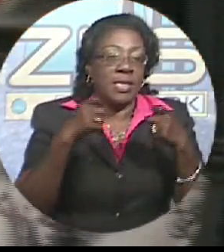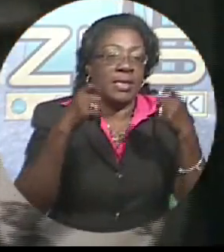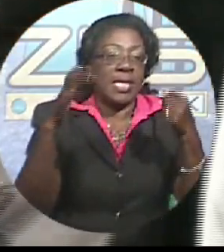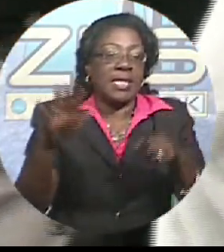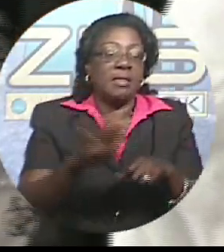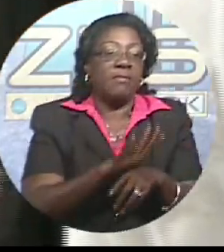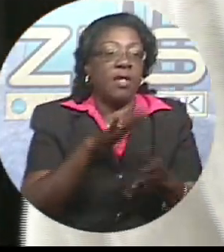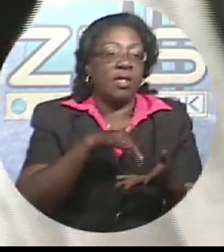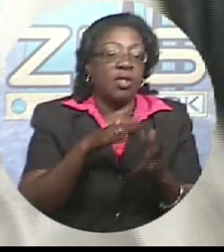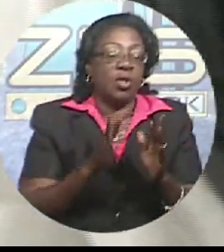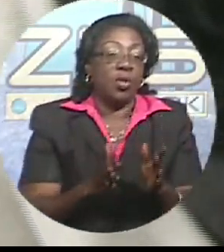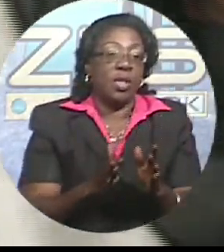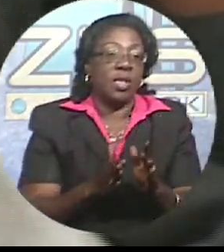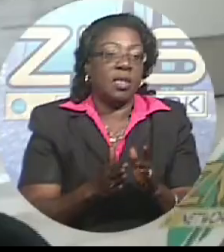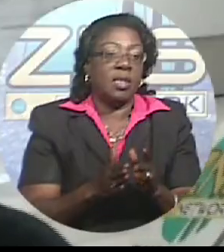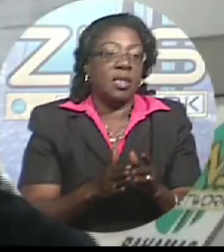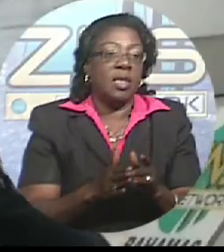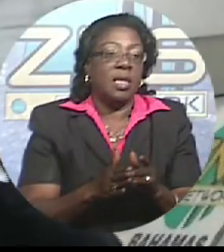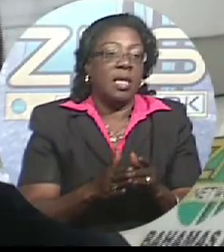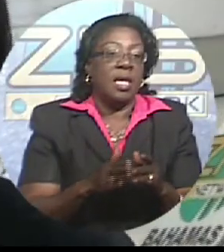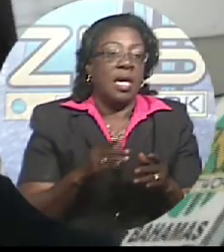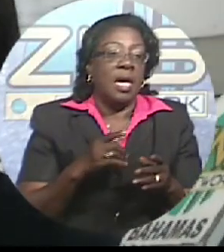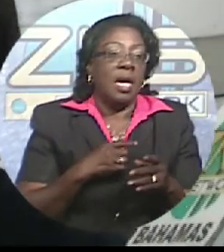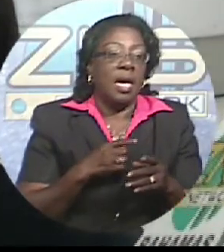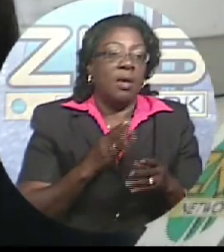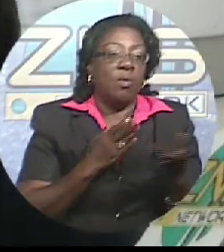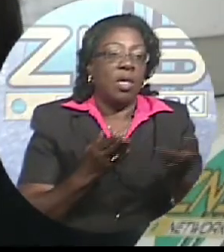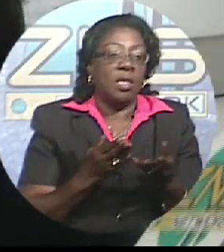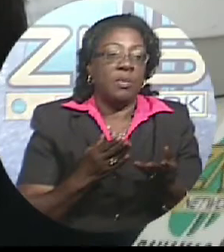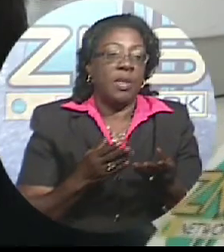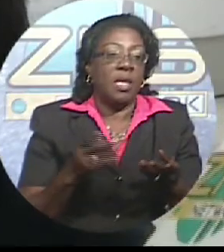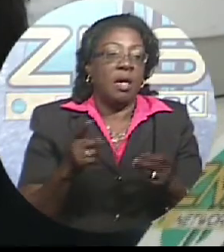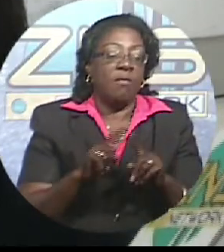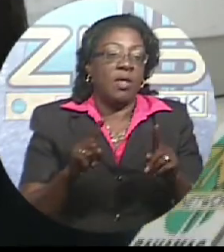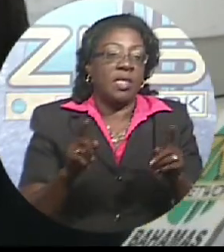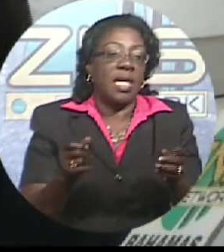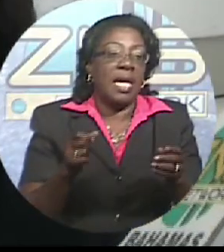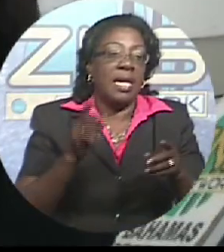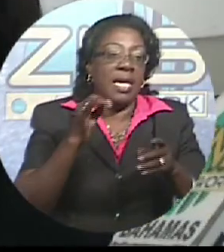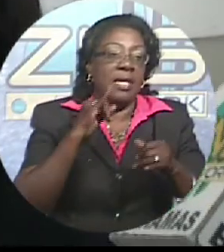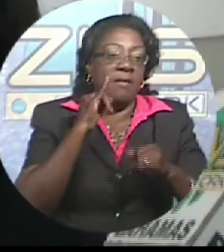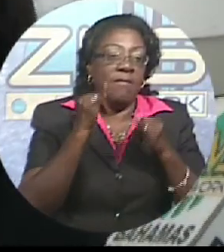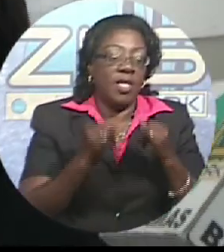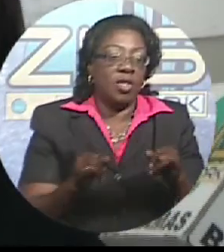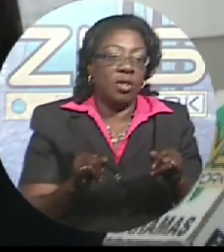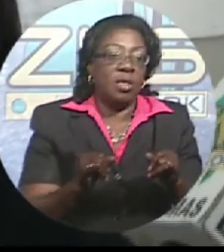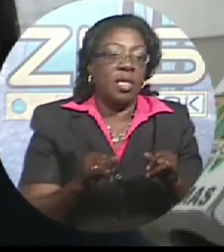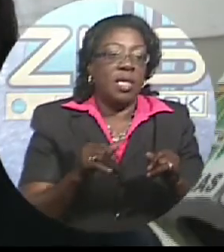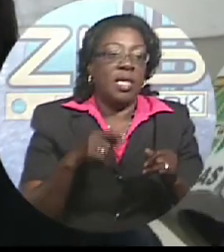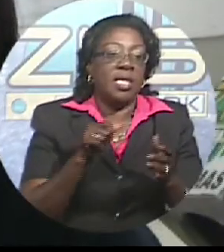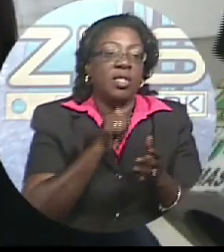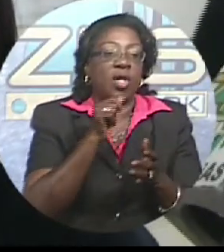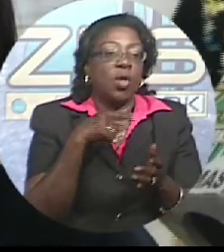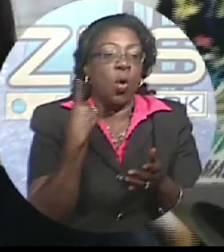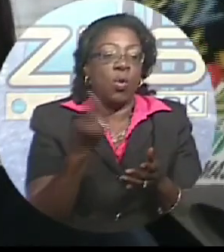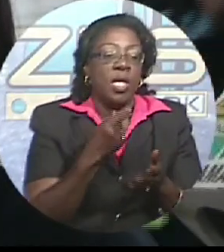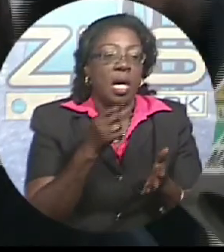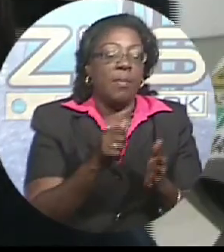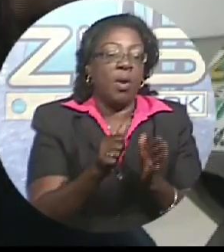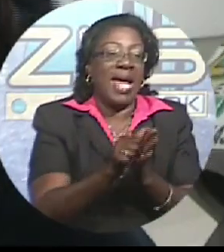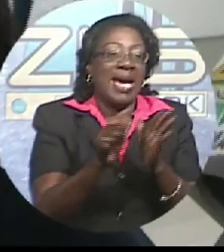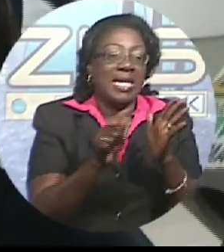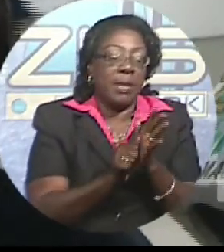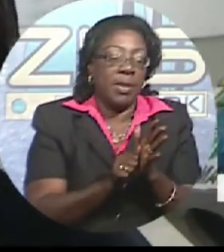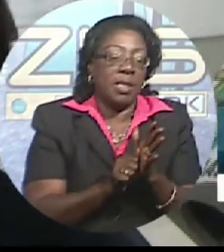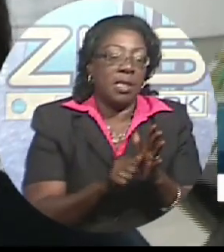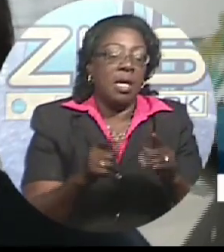and Alphany Ambrose. I've definitely learned to be a versatile individual. You know that it's not only about academics, it's about athletics. Academics,